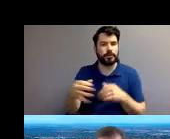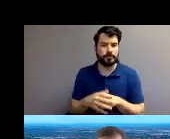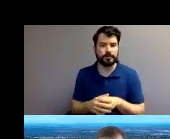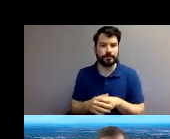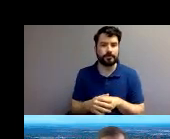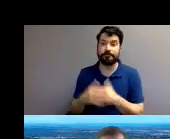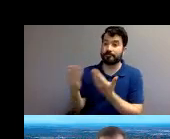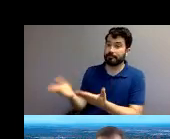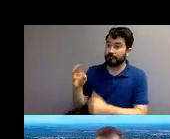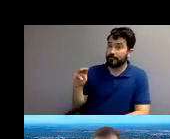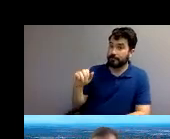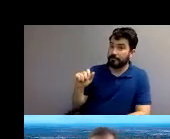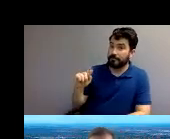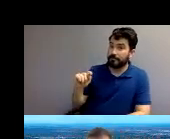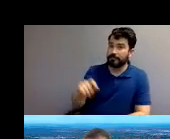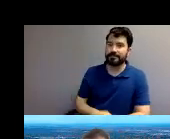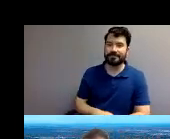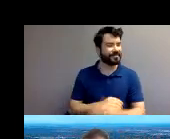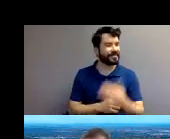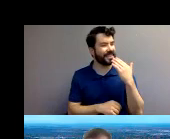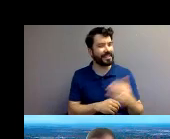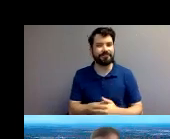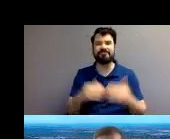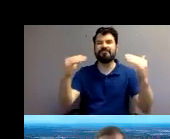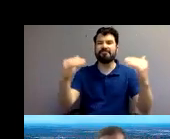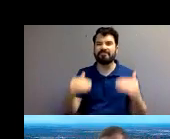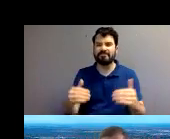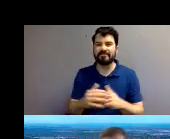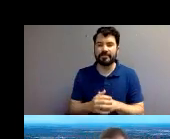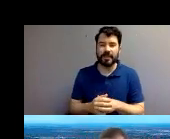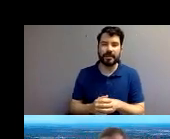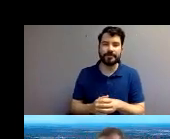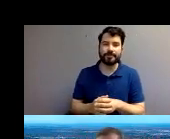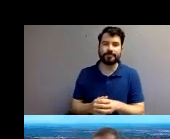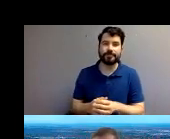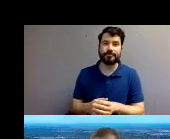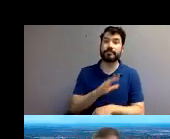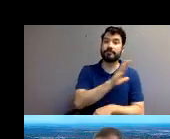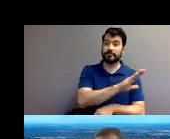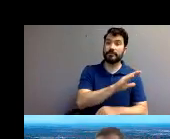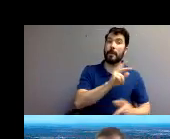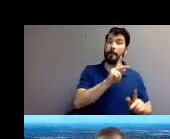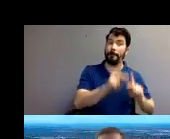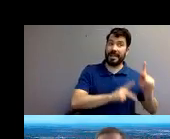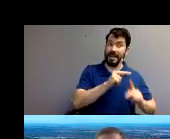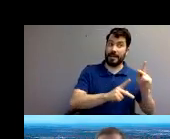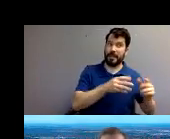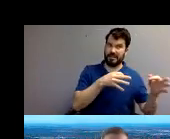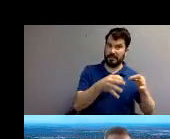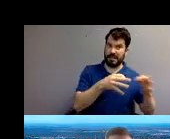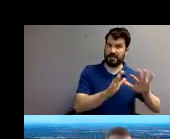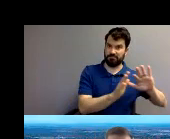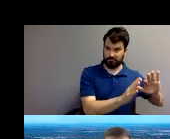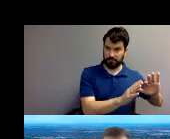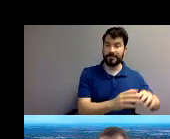Matt? Thanks, Dee. Yeah, and we can hit the next slide. So that was the workforce. Now I'll talk a little bit about